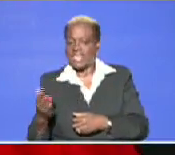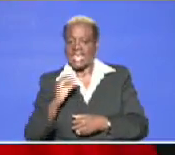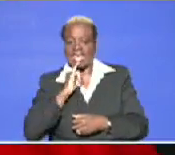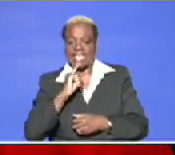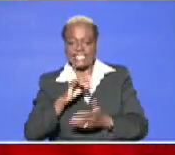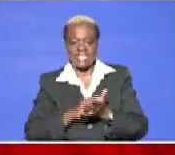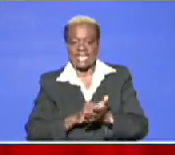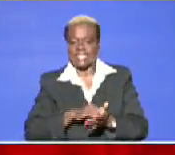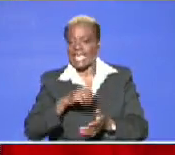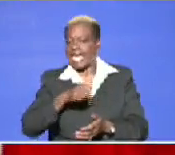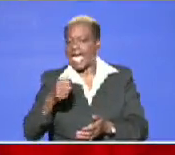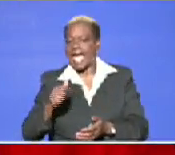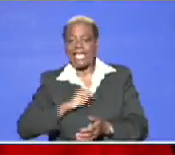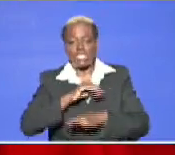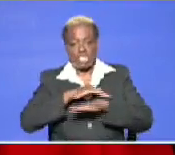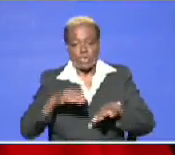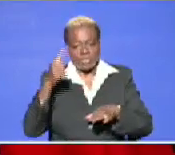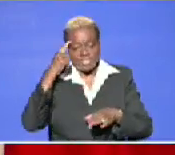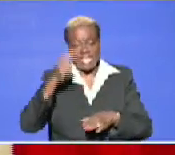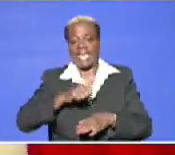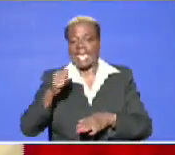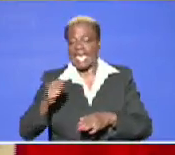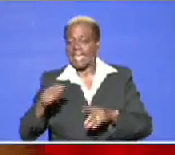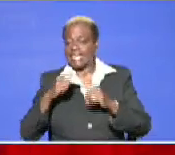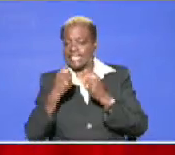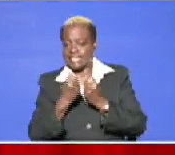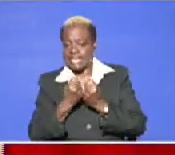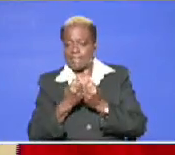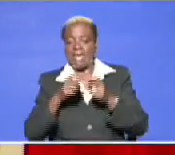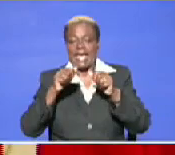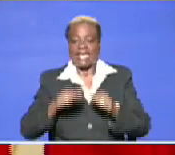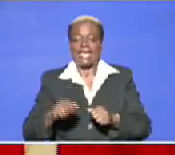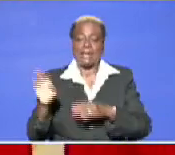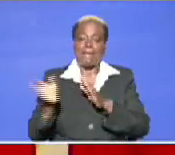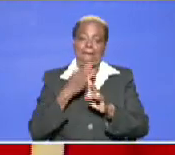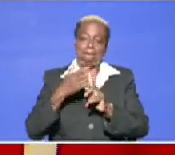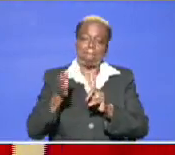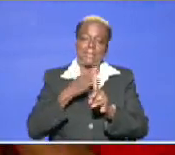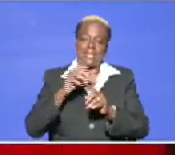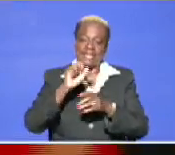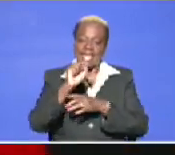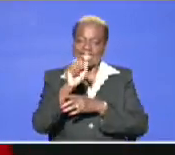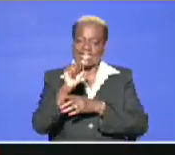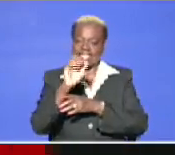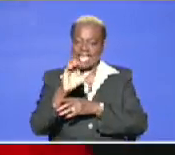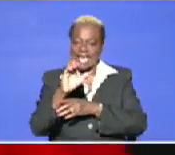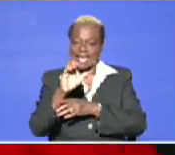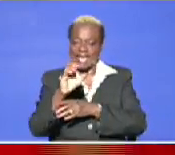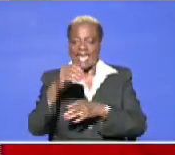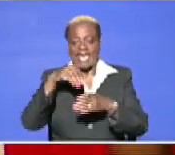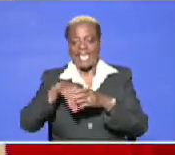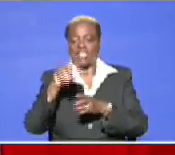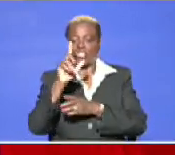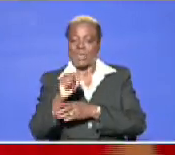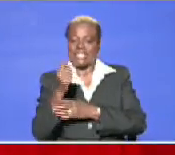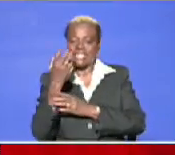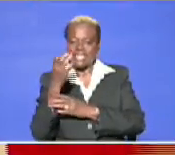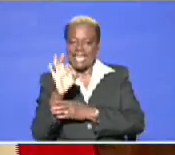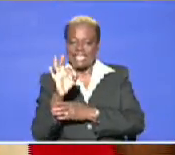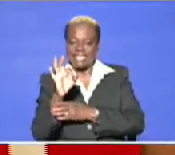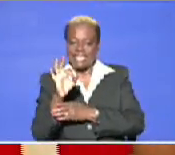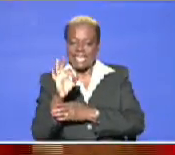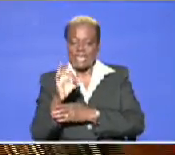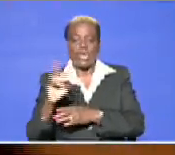I don't think any team can beat SAC in 7 innings. This is 2019, And in 2019, we cannot find a